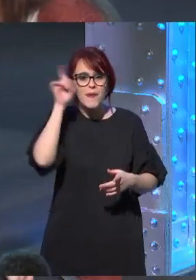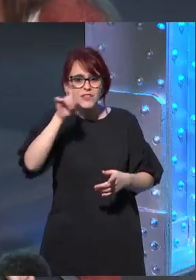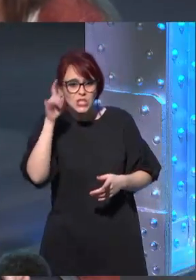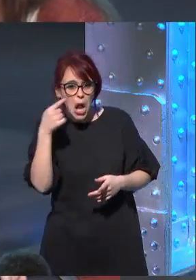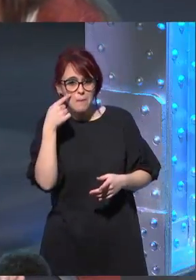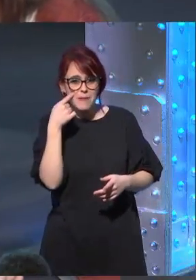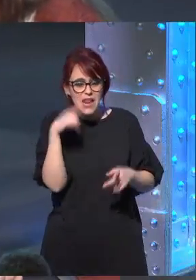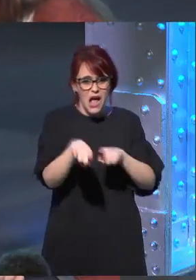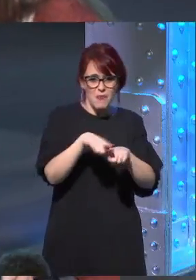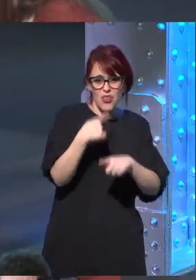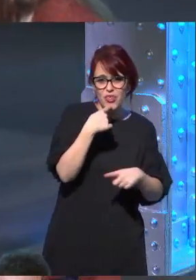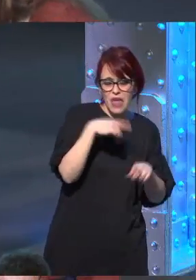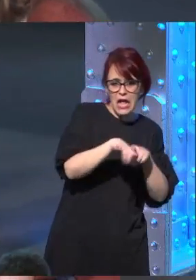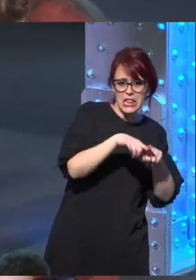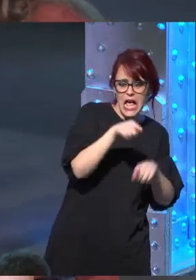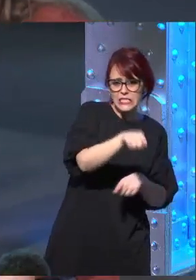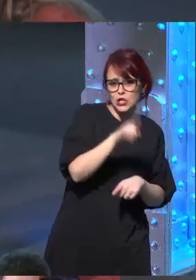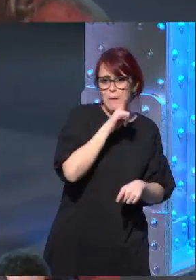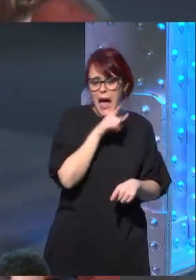we have an exam,